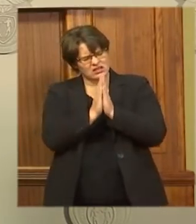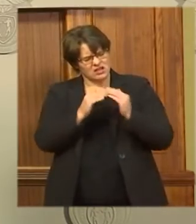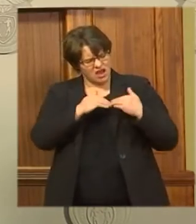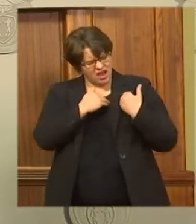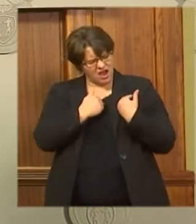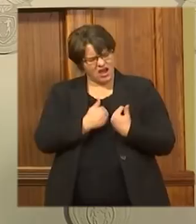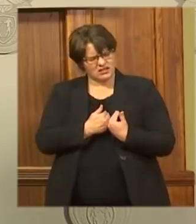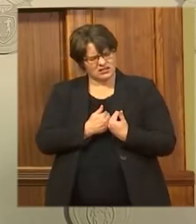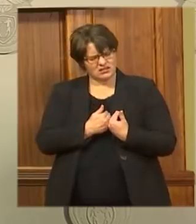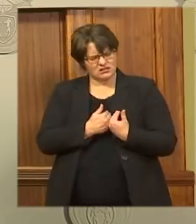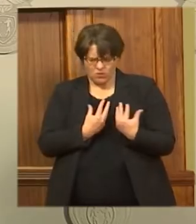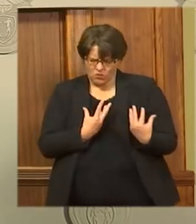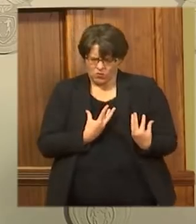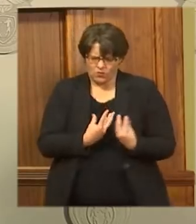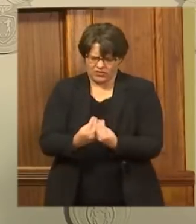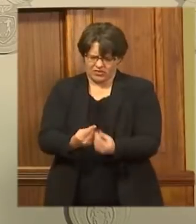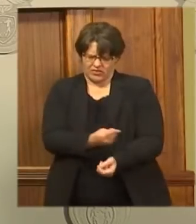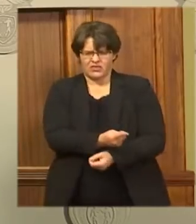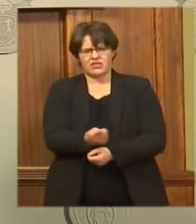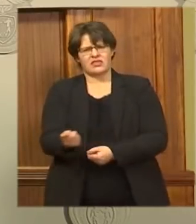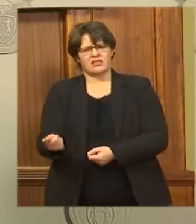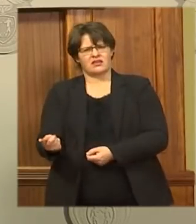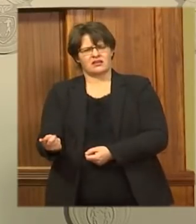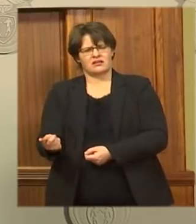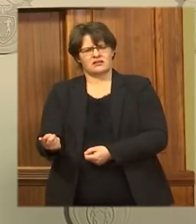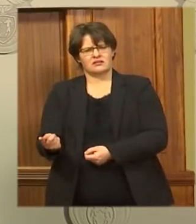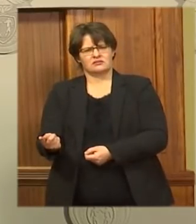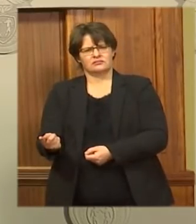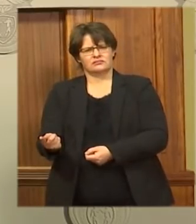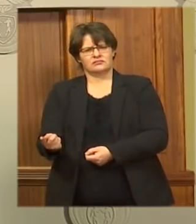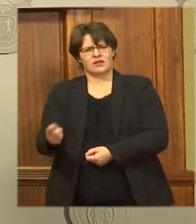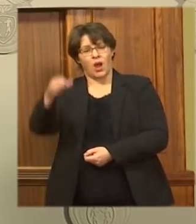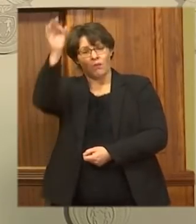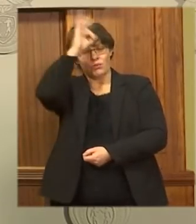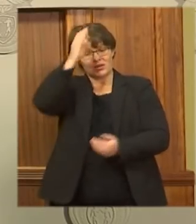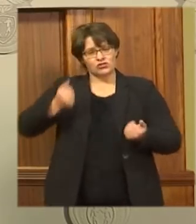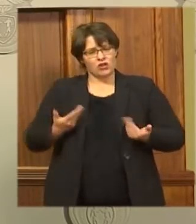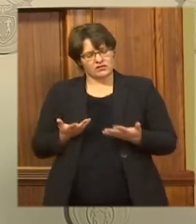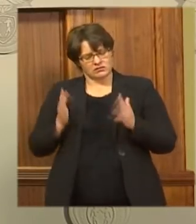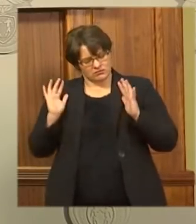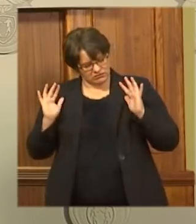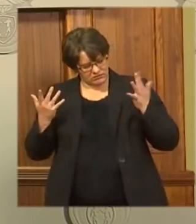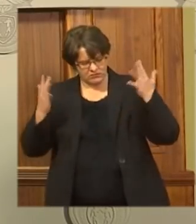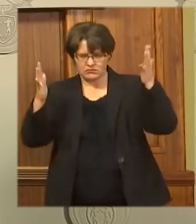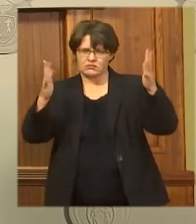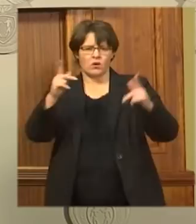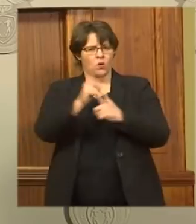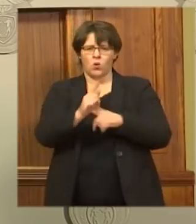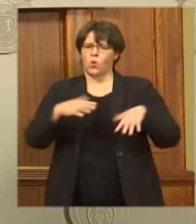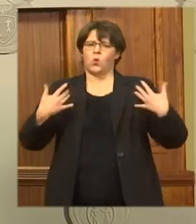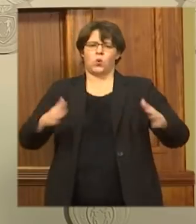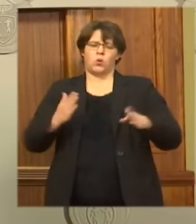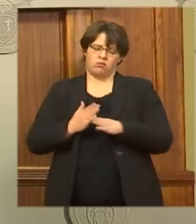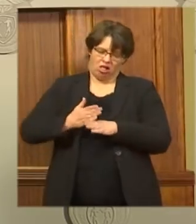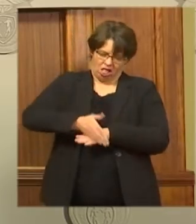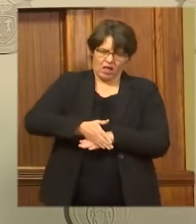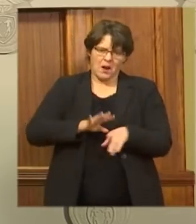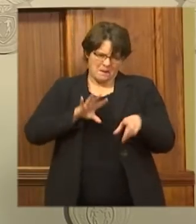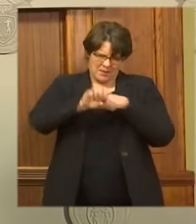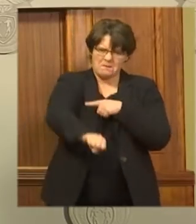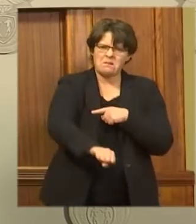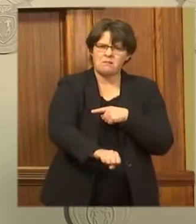them. I want to commend the South African Police Service for their excellent work in